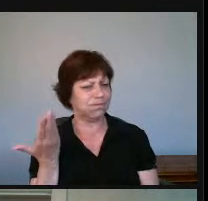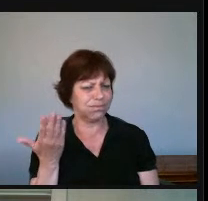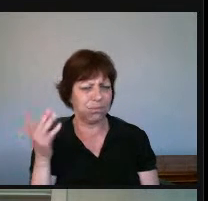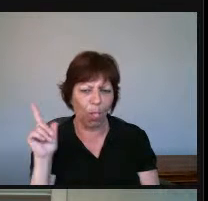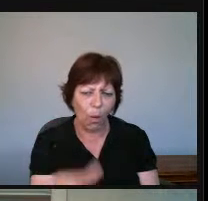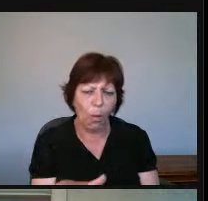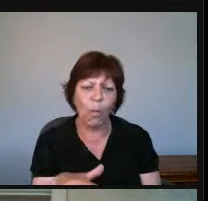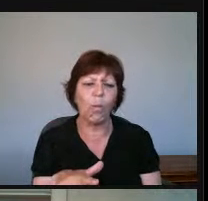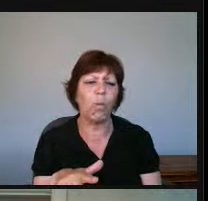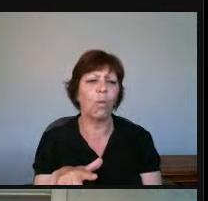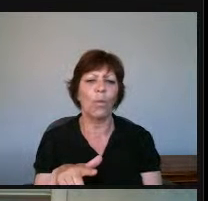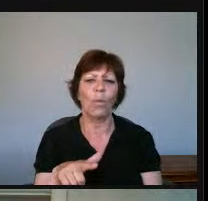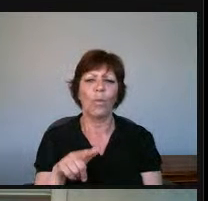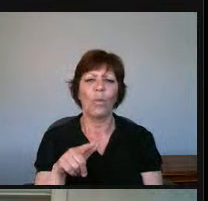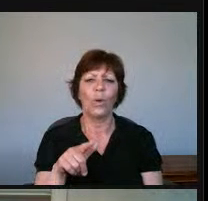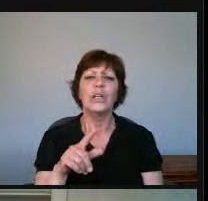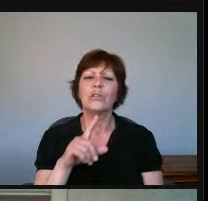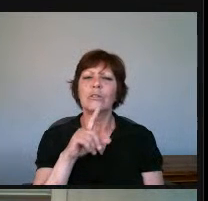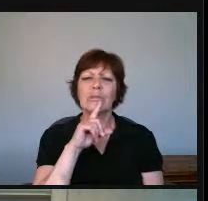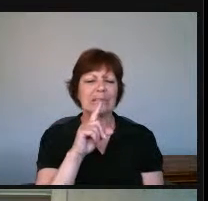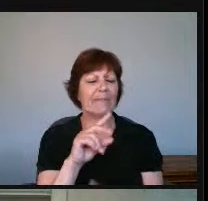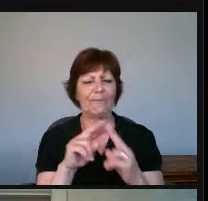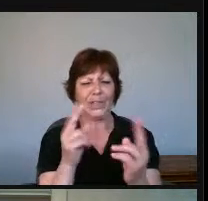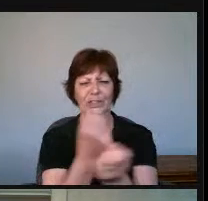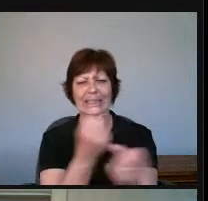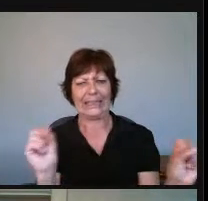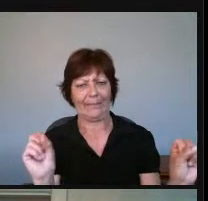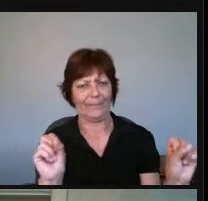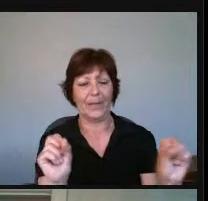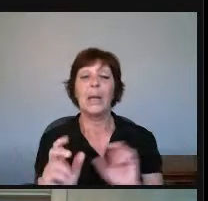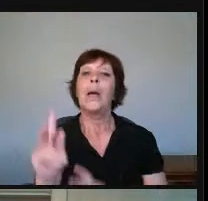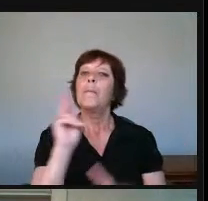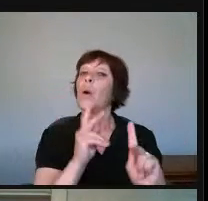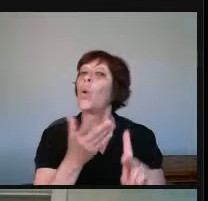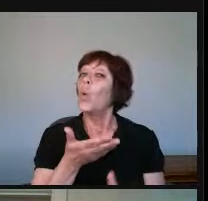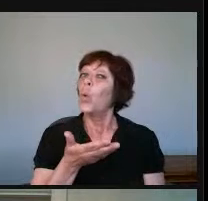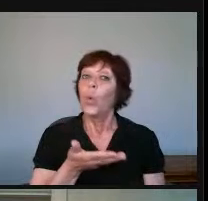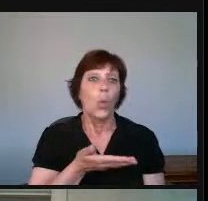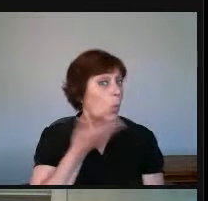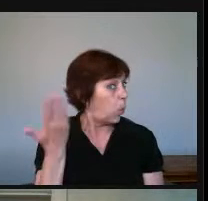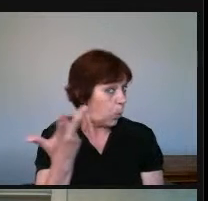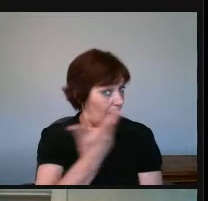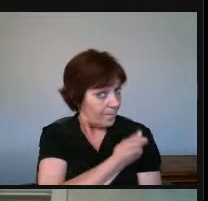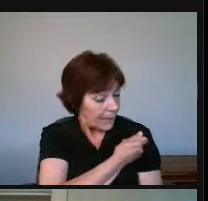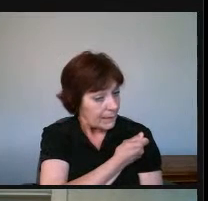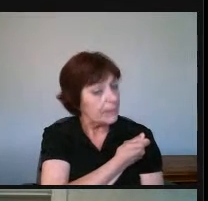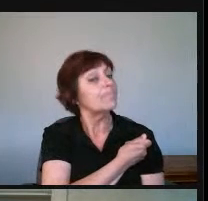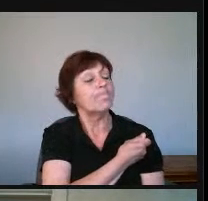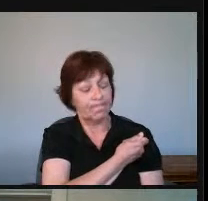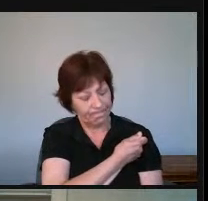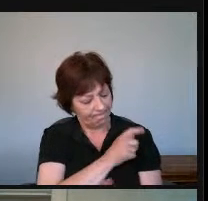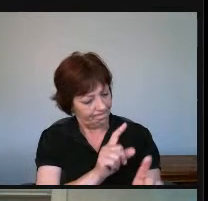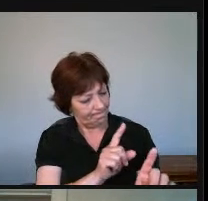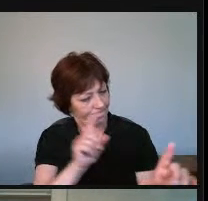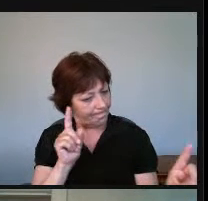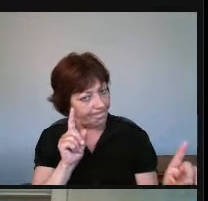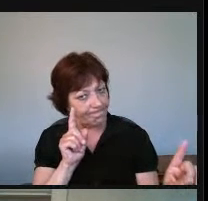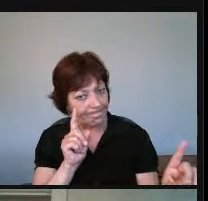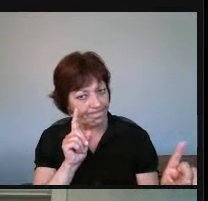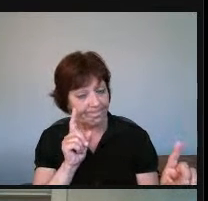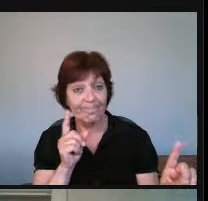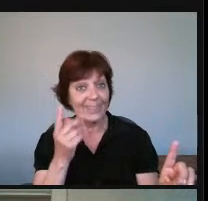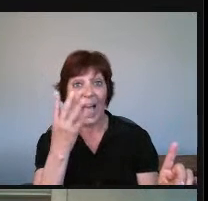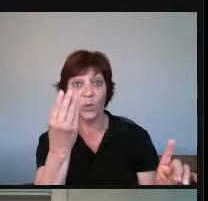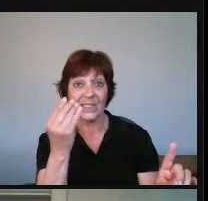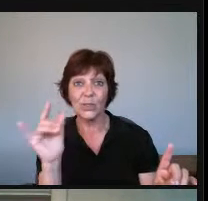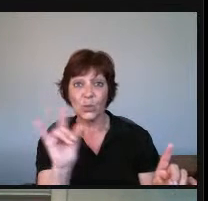and it's very safe. People who are not vaccinated should maintain social distance even